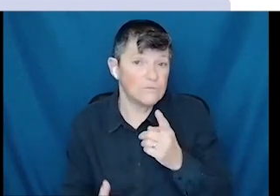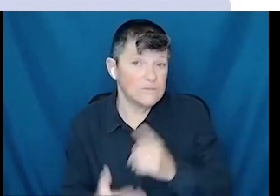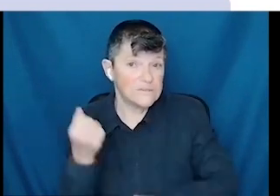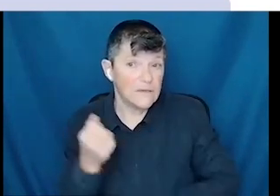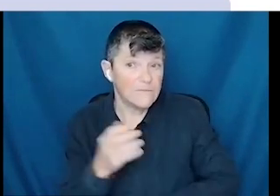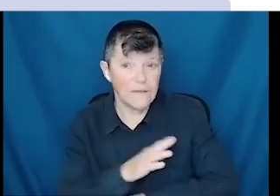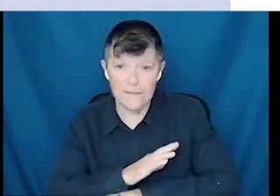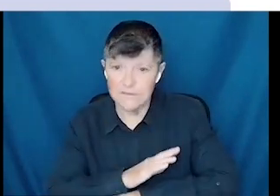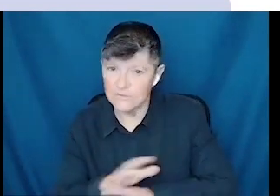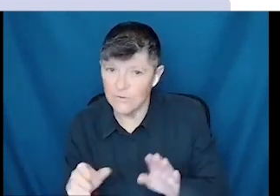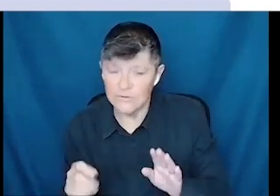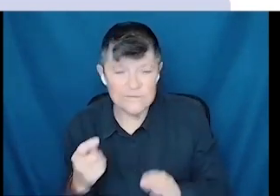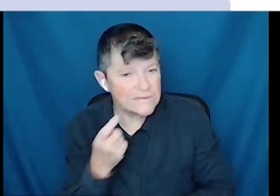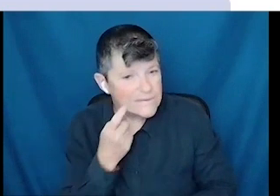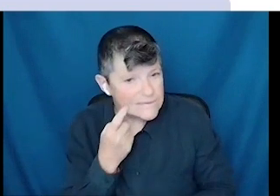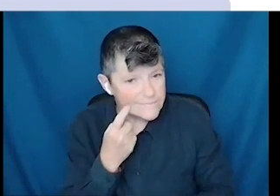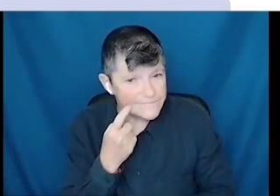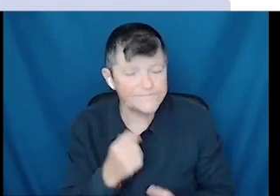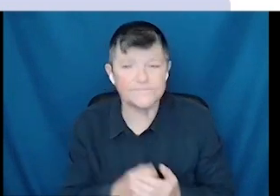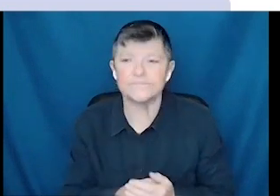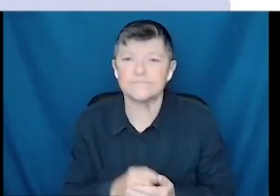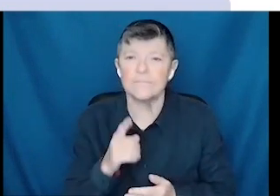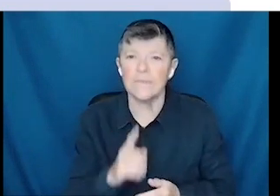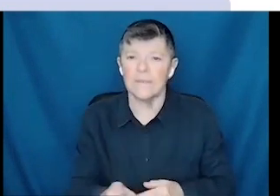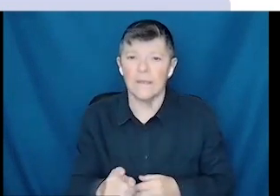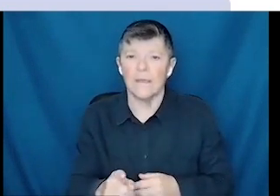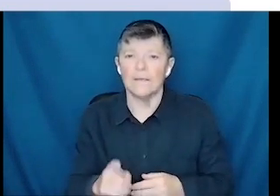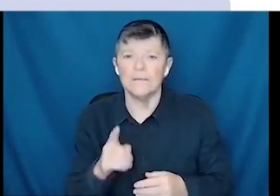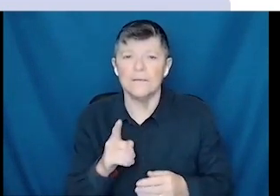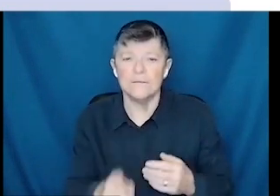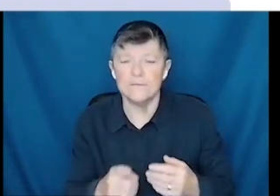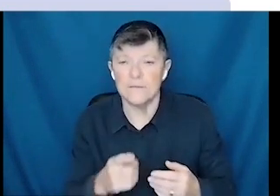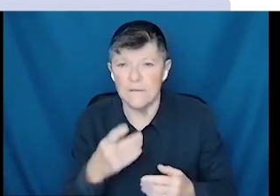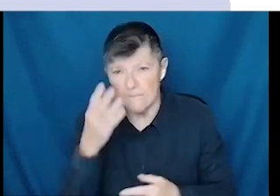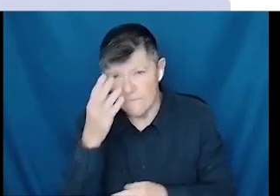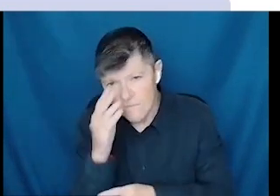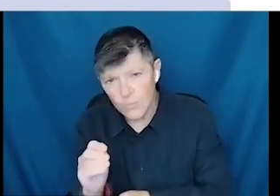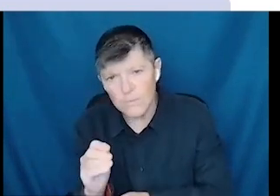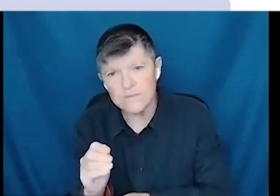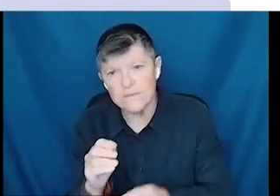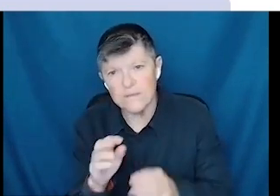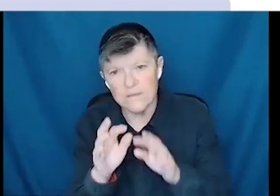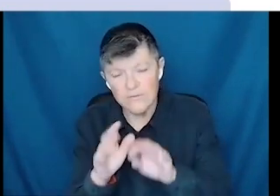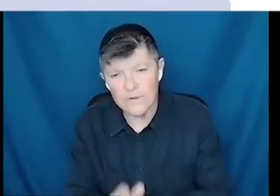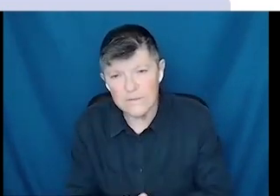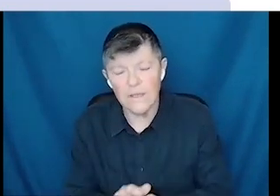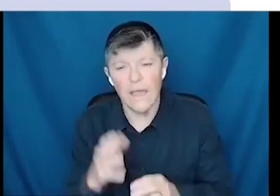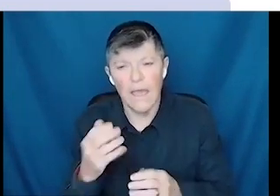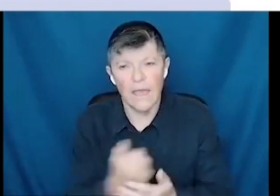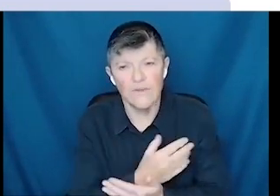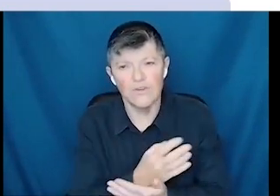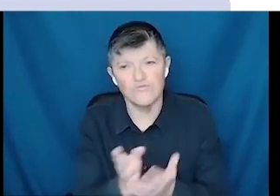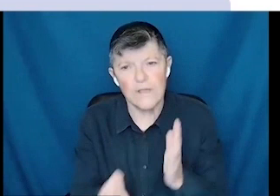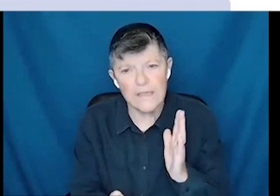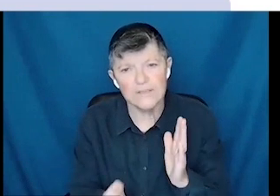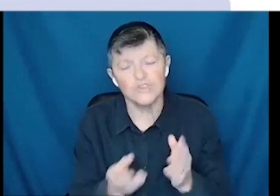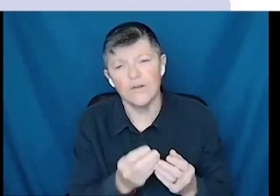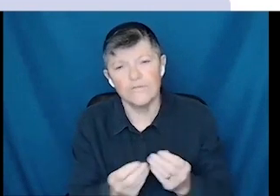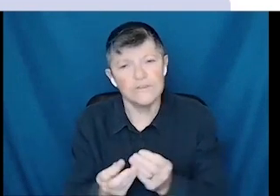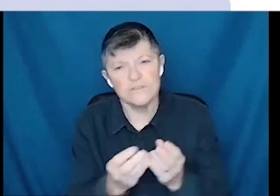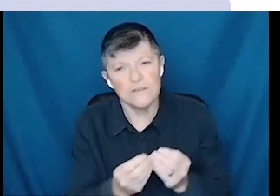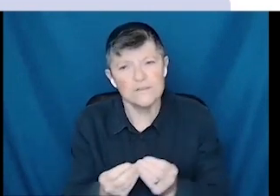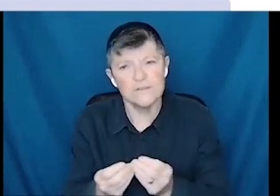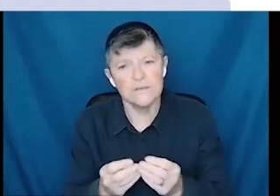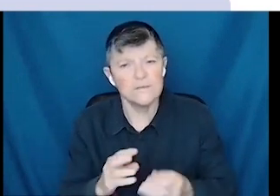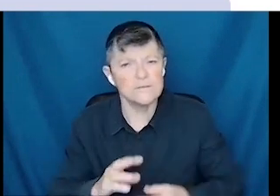easy. That it's informatively written, that it features a range of resources produced by diverse groups of